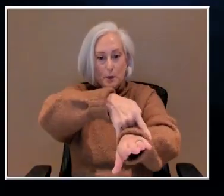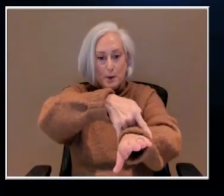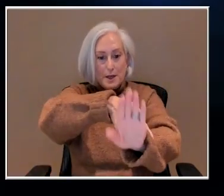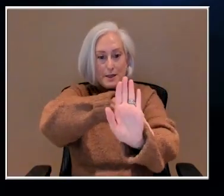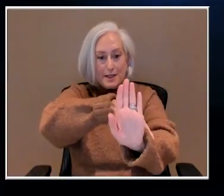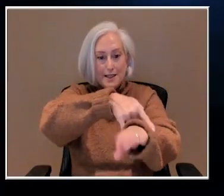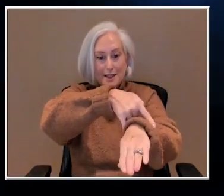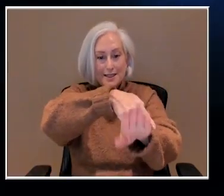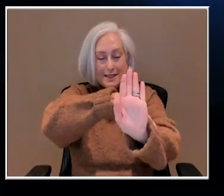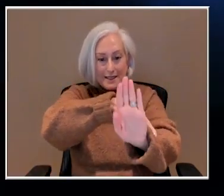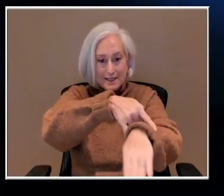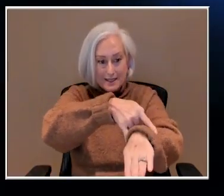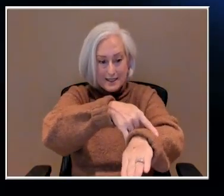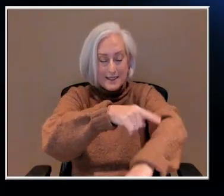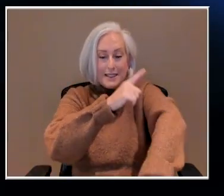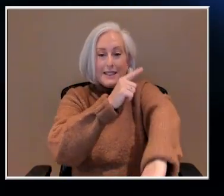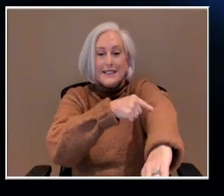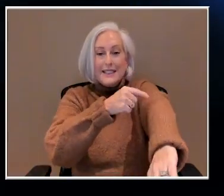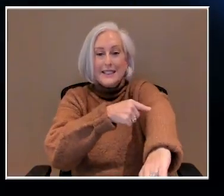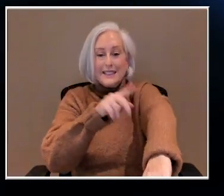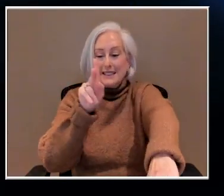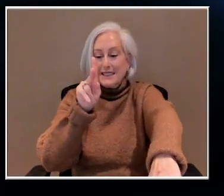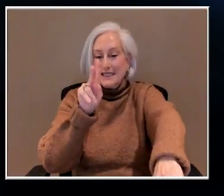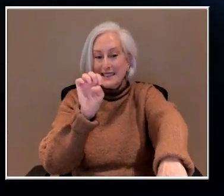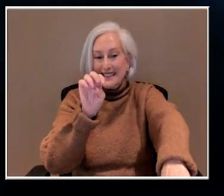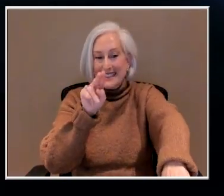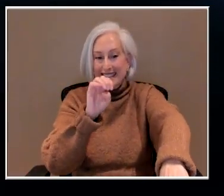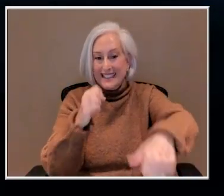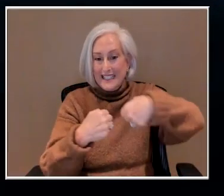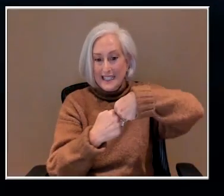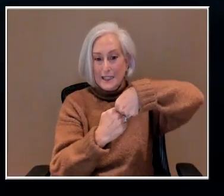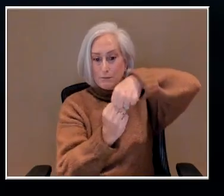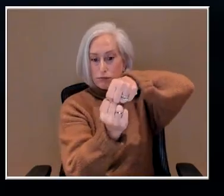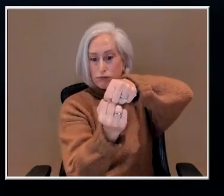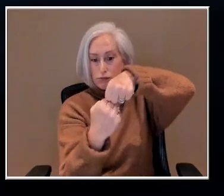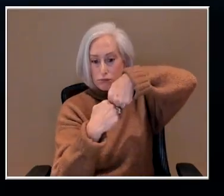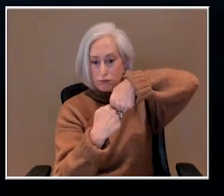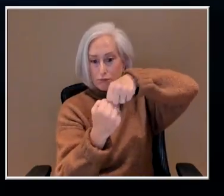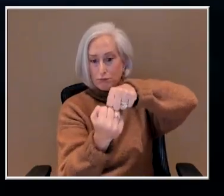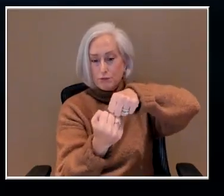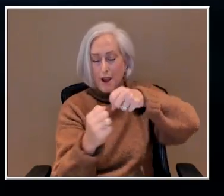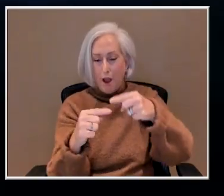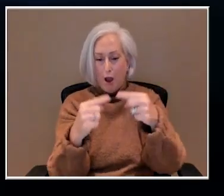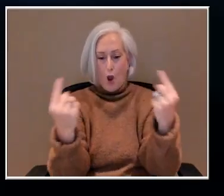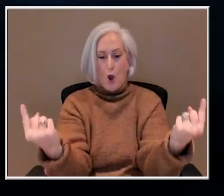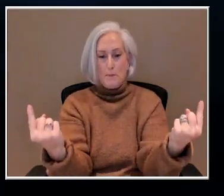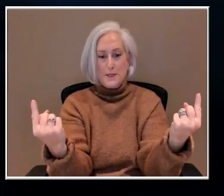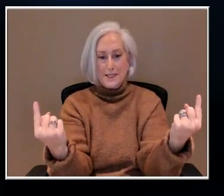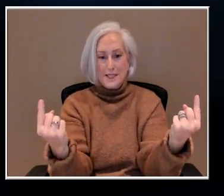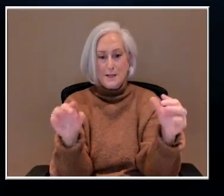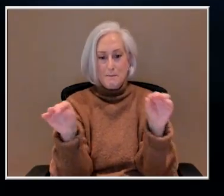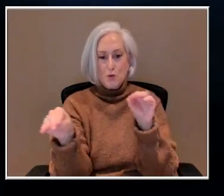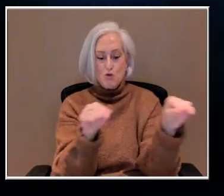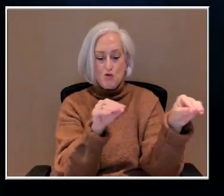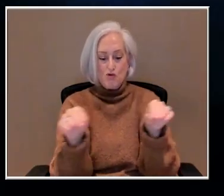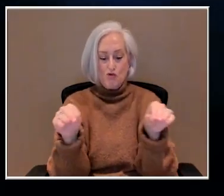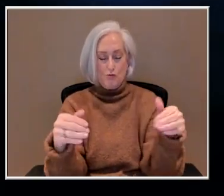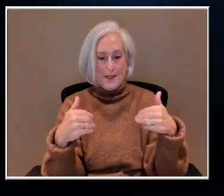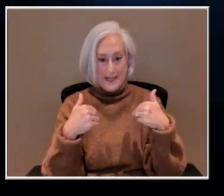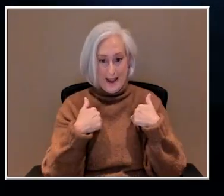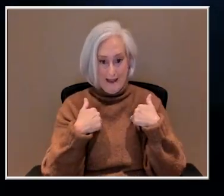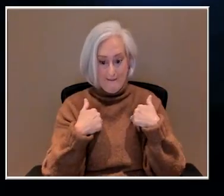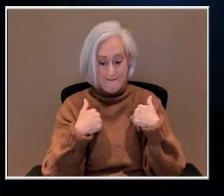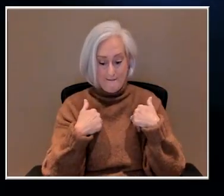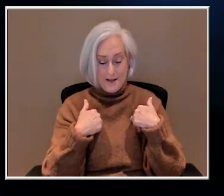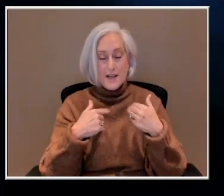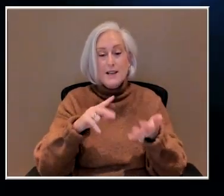direction. In addition to that, if we can take the new ankle, and I'm going to call